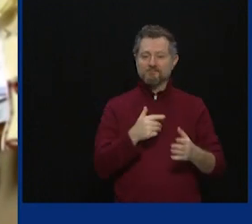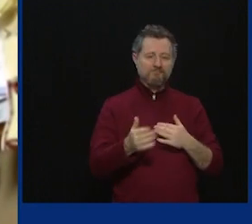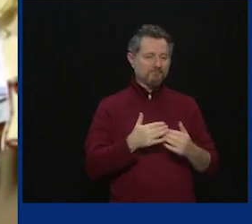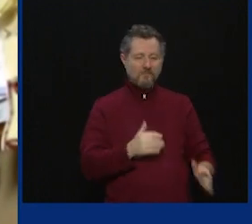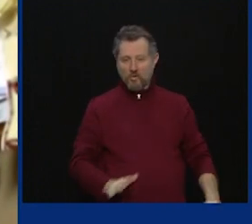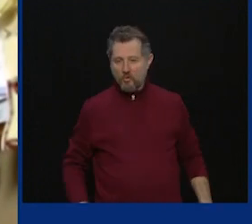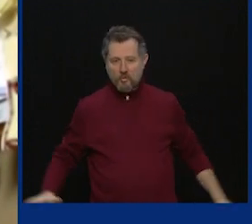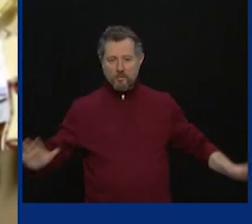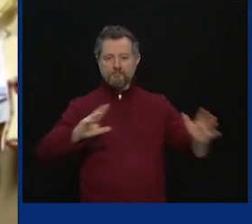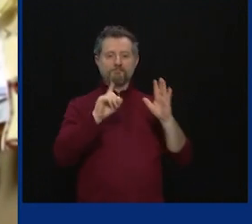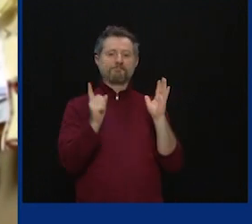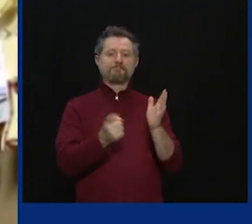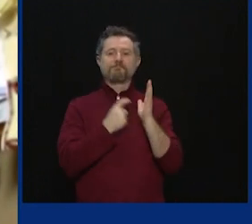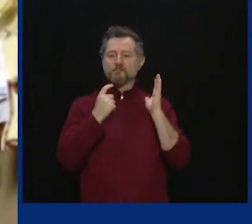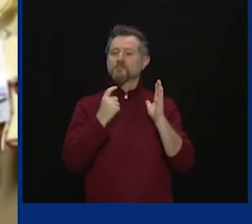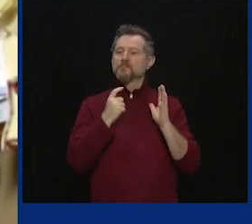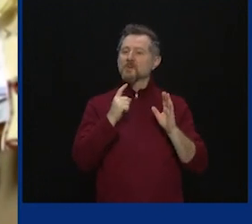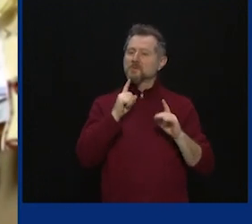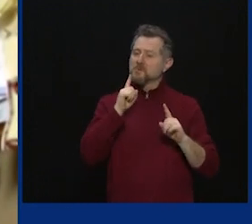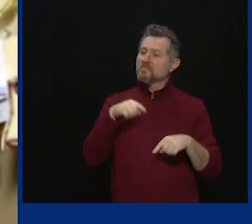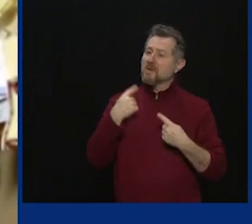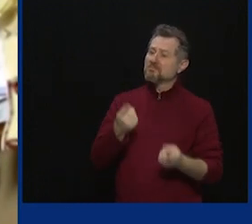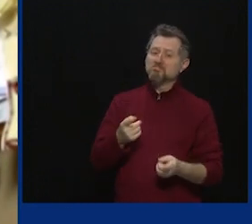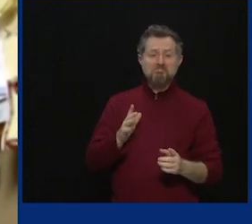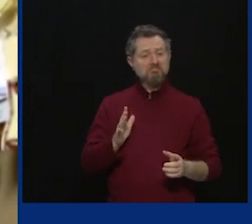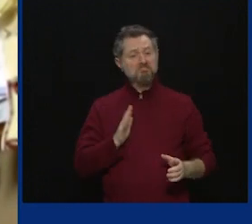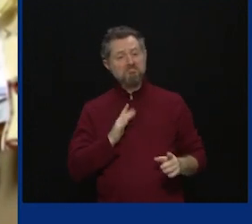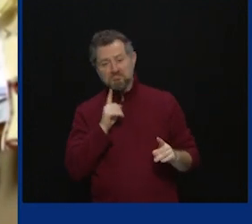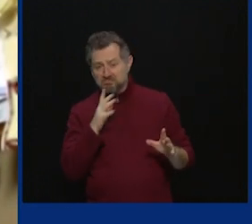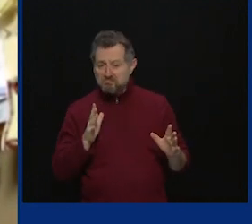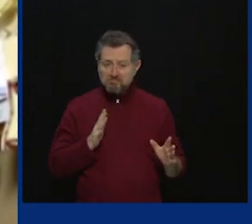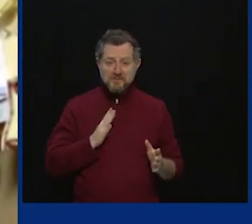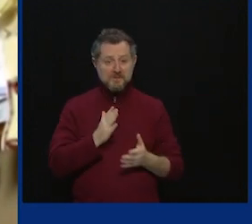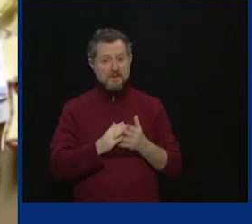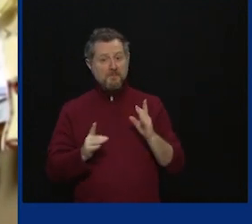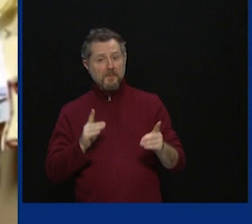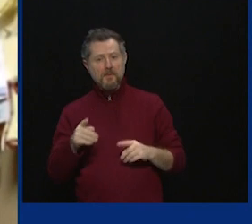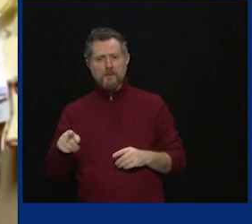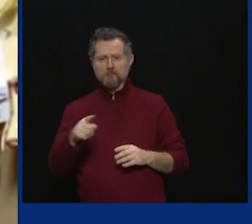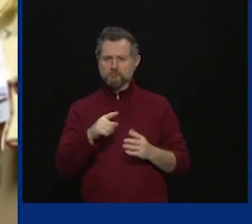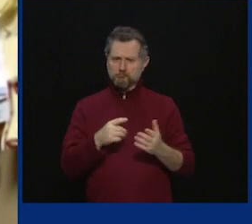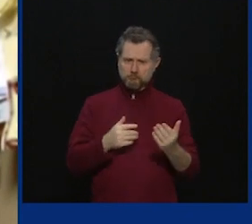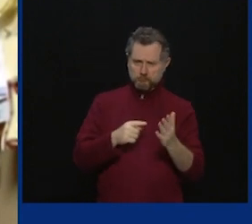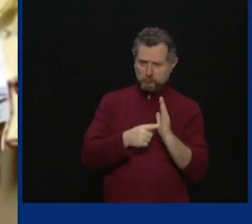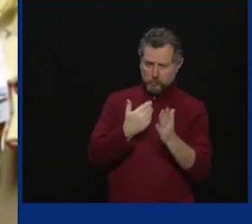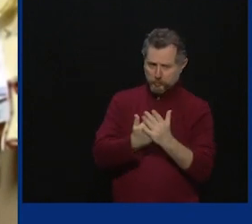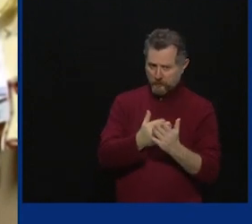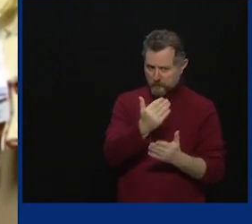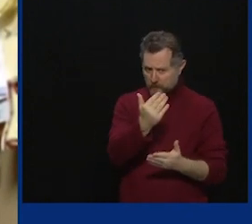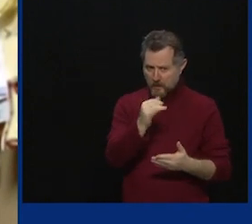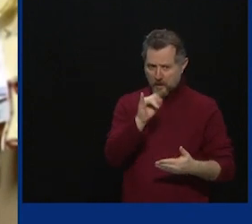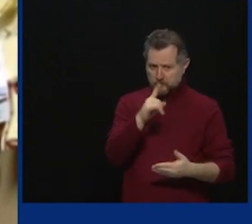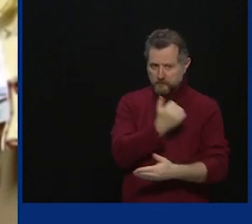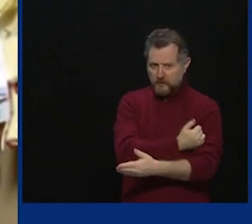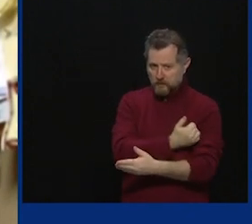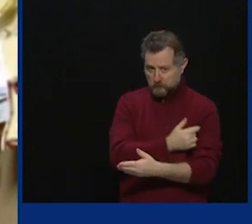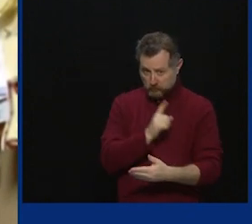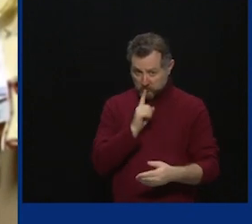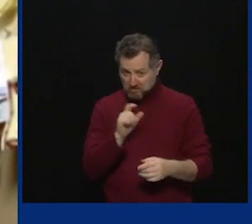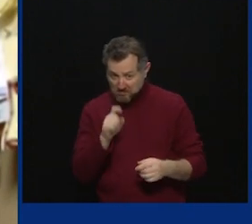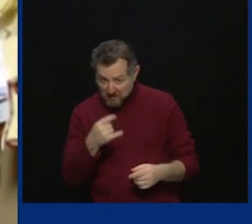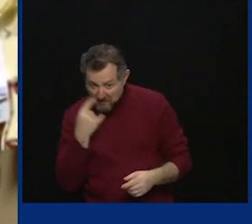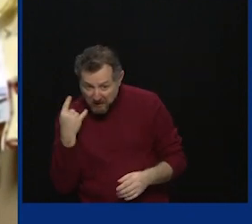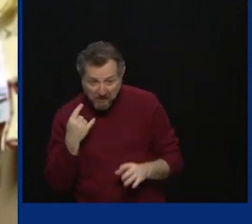still get some people that ask, even after showing their proof of vaccination, if they have to wear a mask. They can if they'd like to,